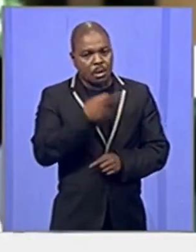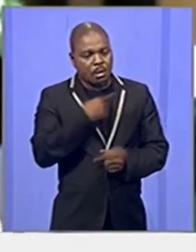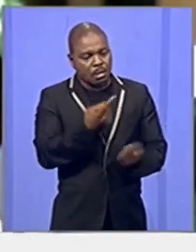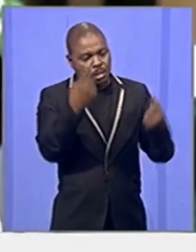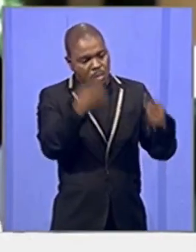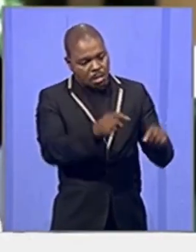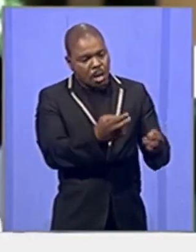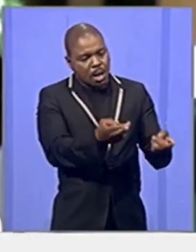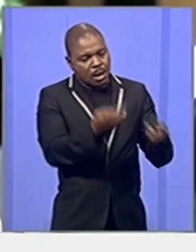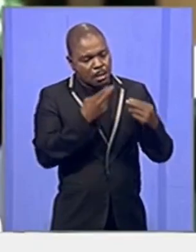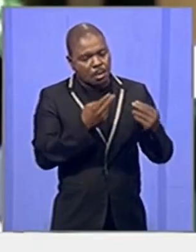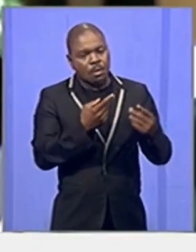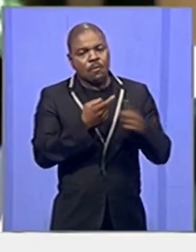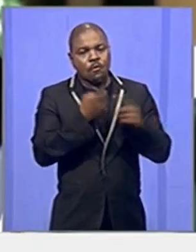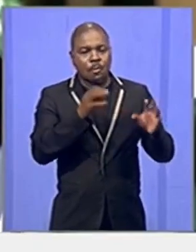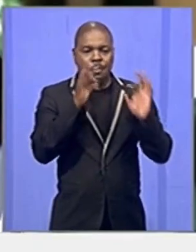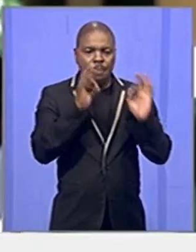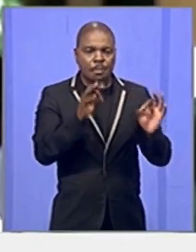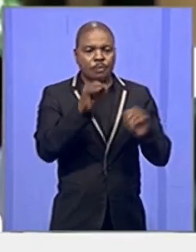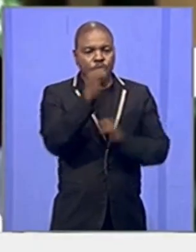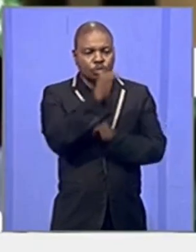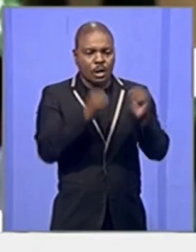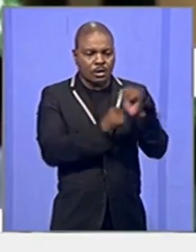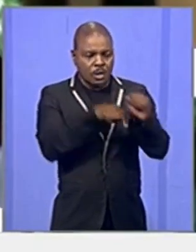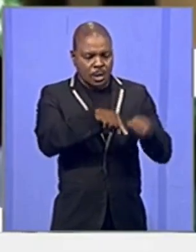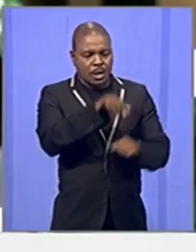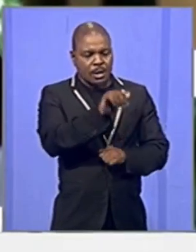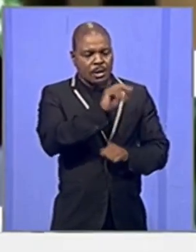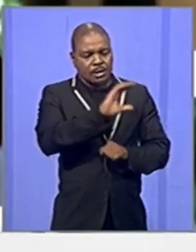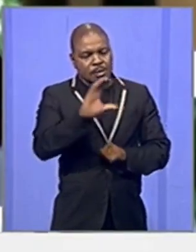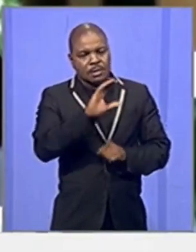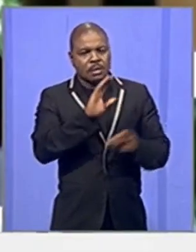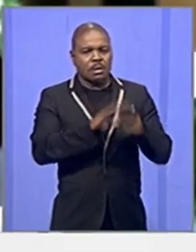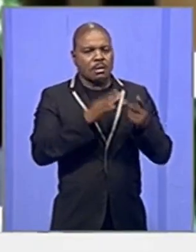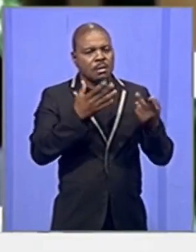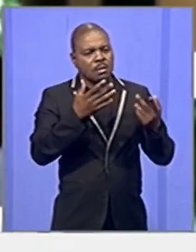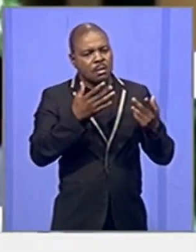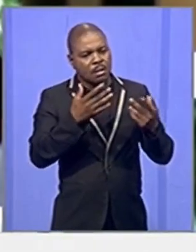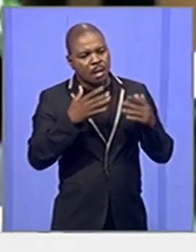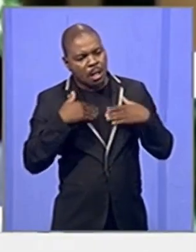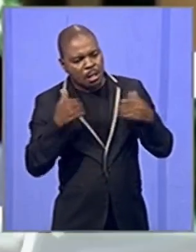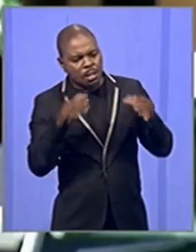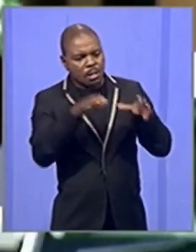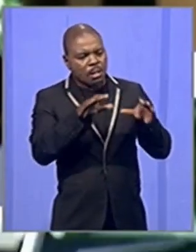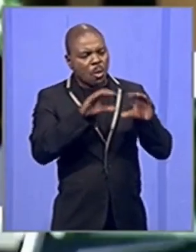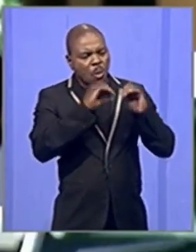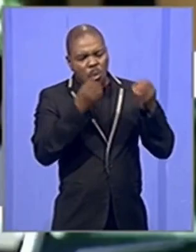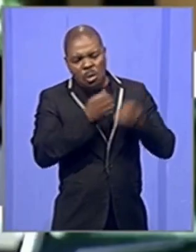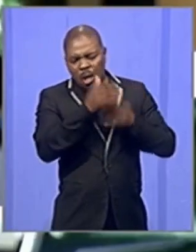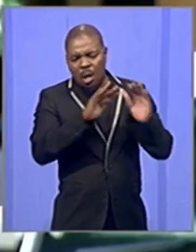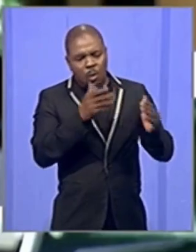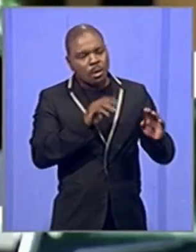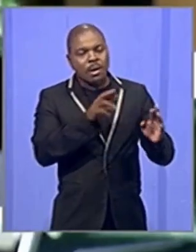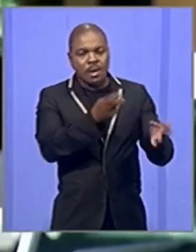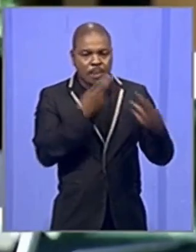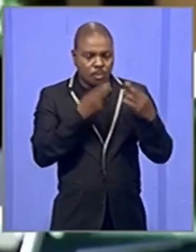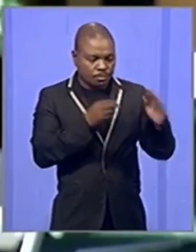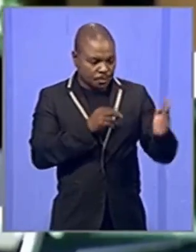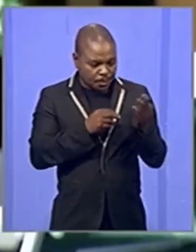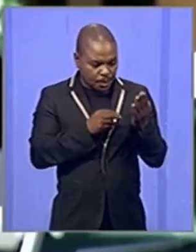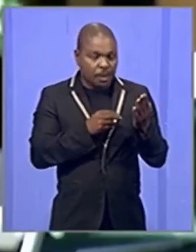reports from the formal structures of the ANC about the life and the health of the organization. I think once we